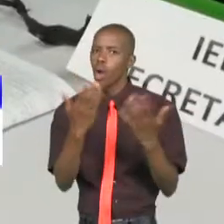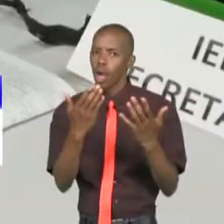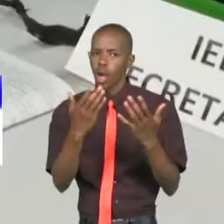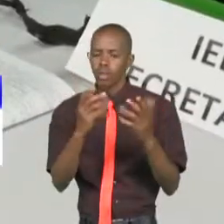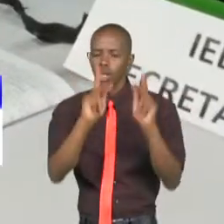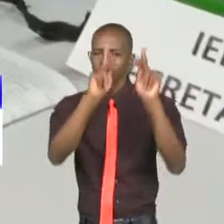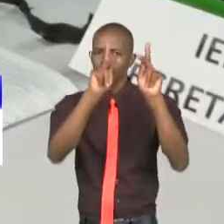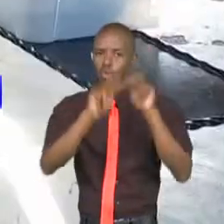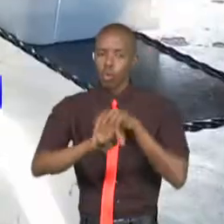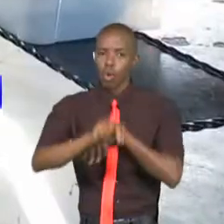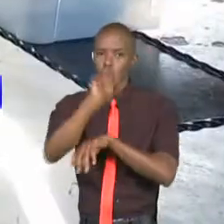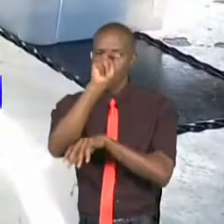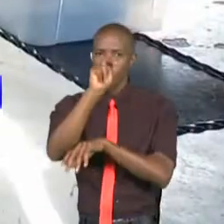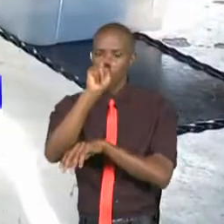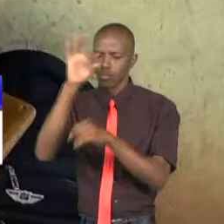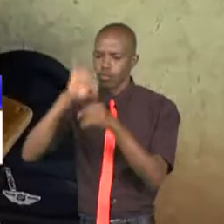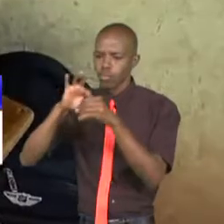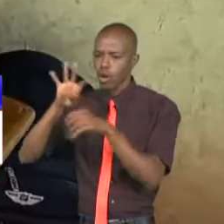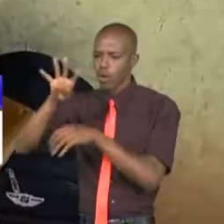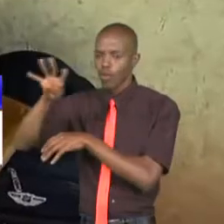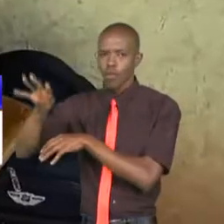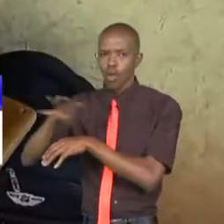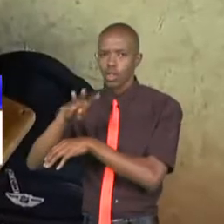for Kisumu North, having garnered